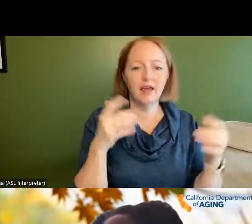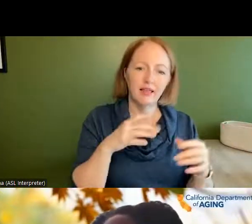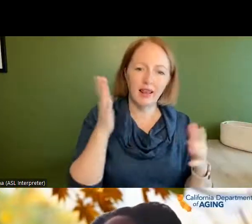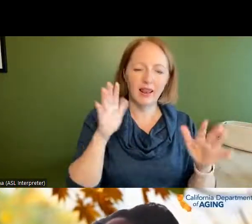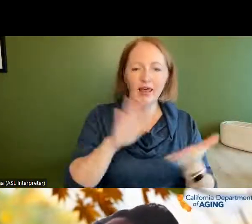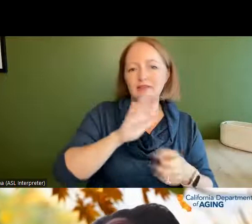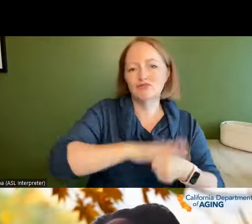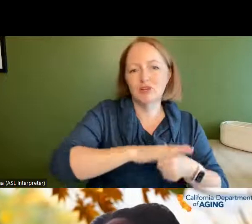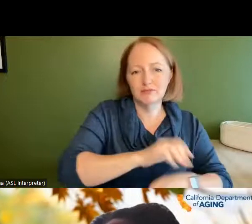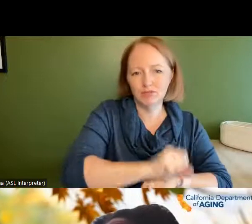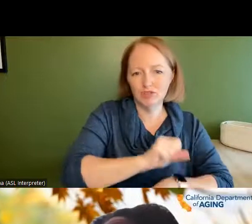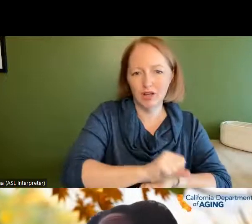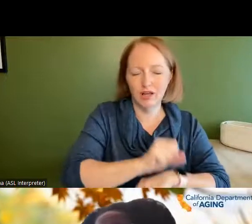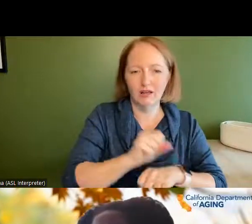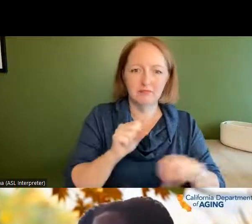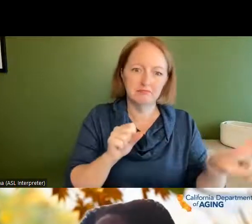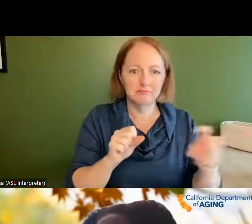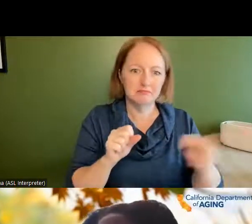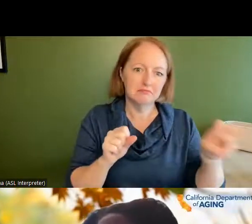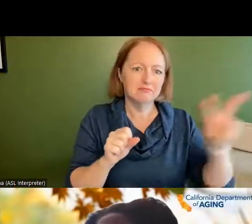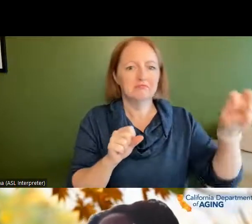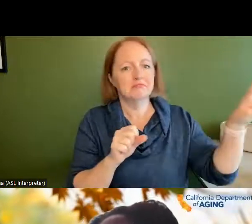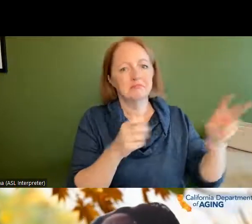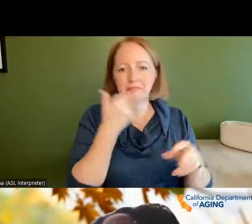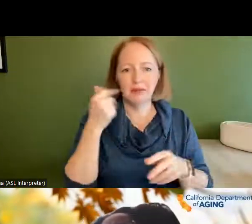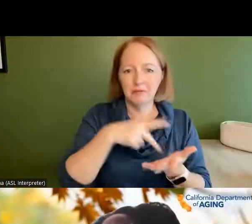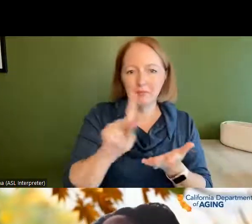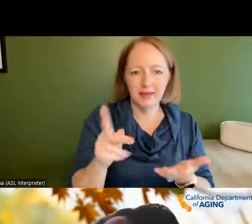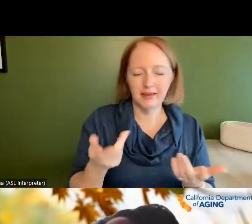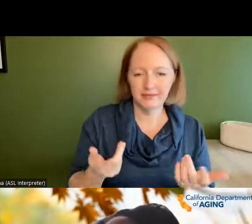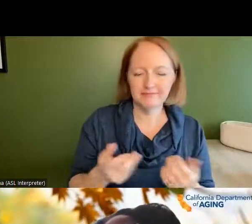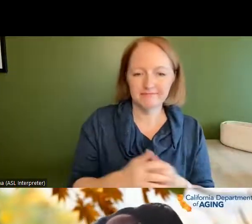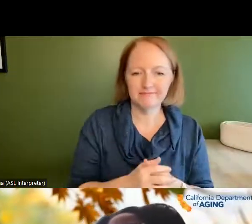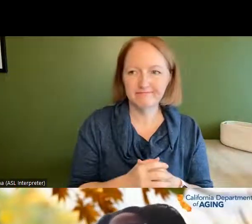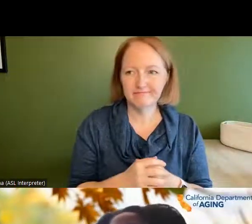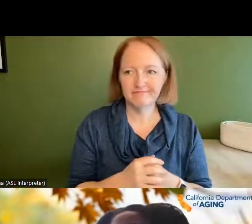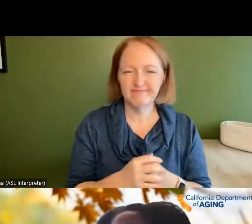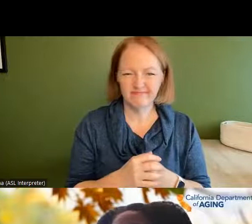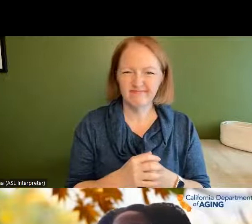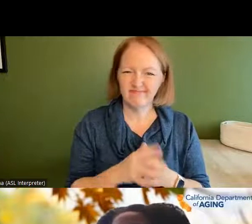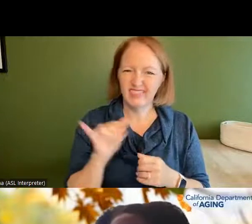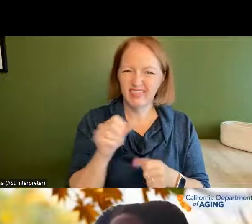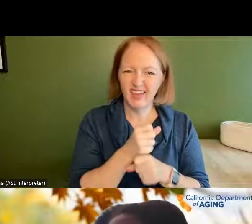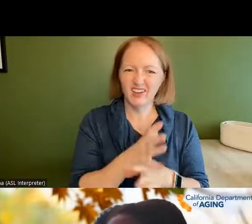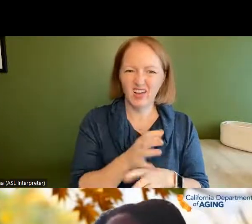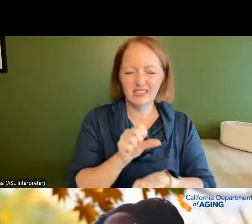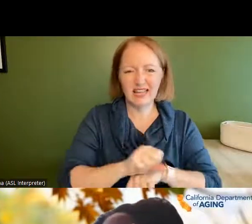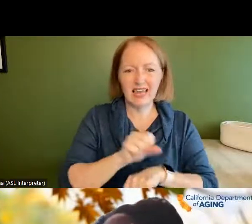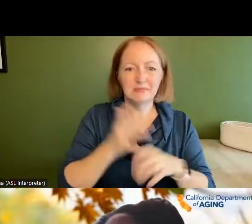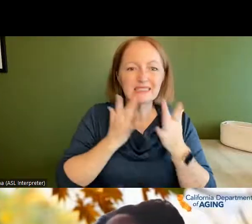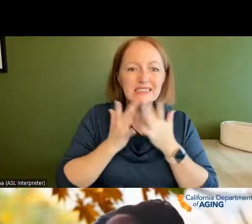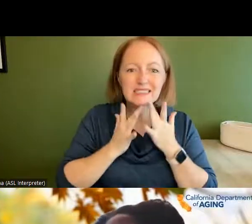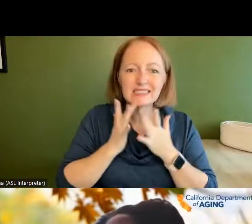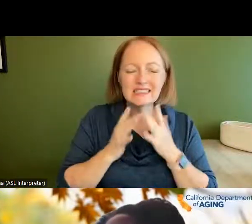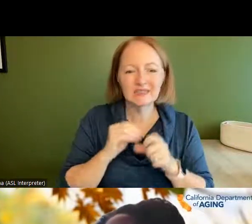stressful jobs that pay more. So that has caused labor shortages in